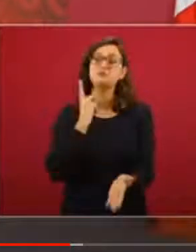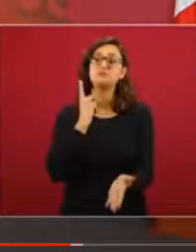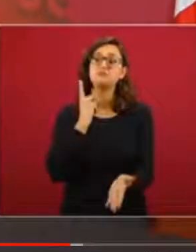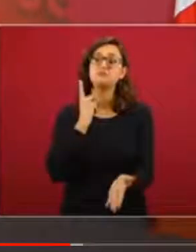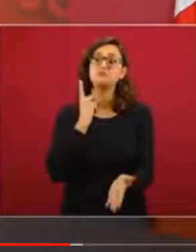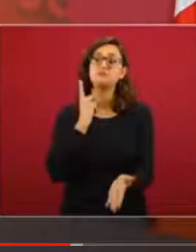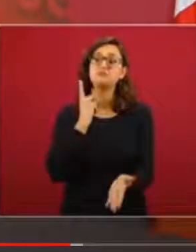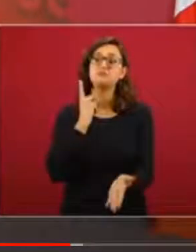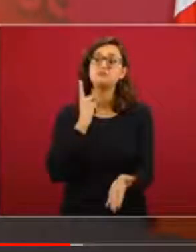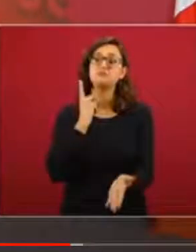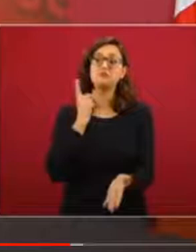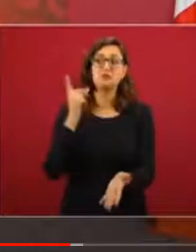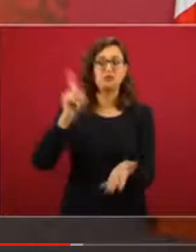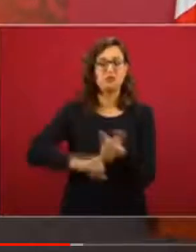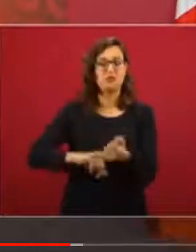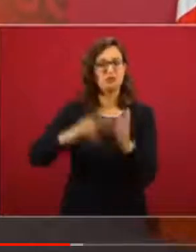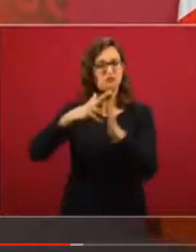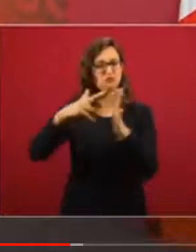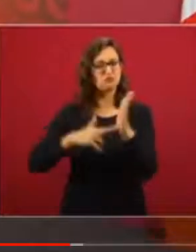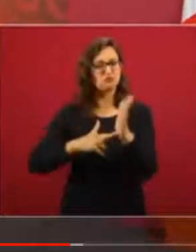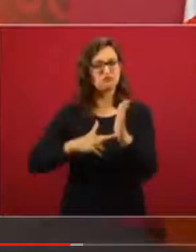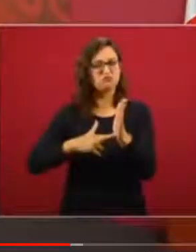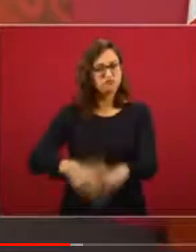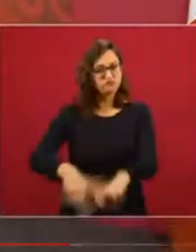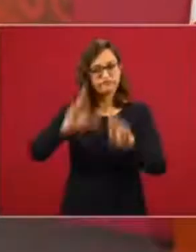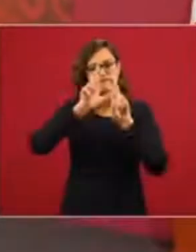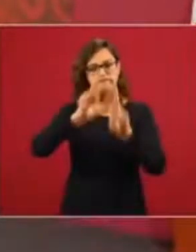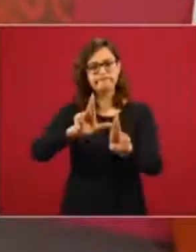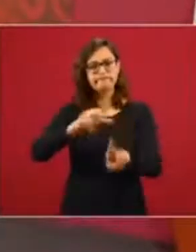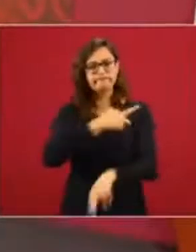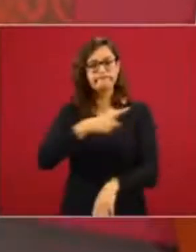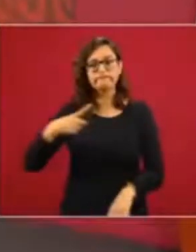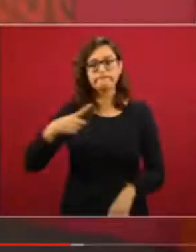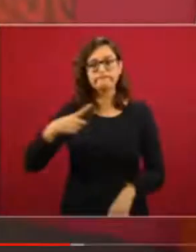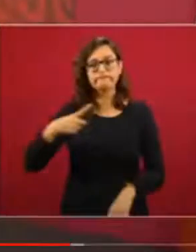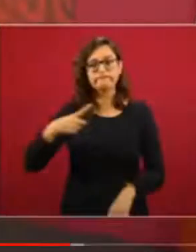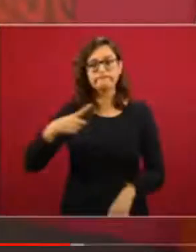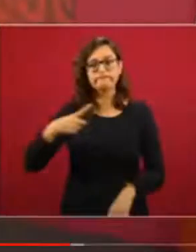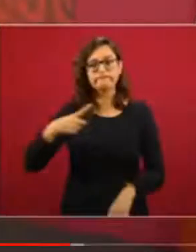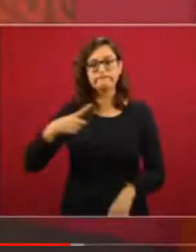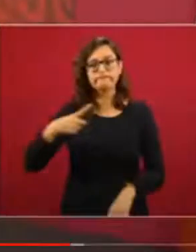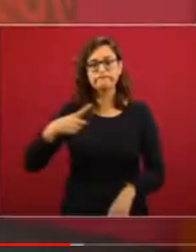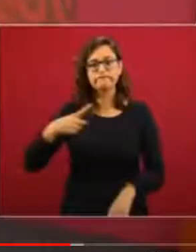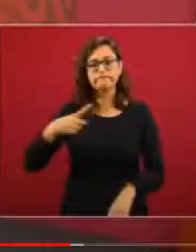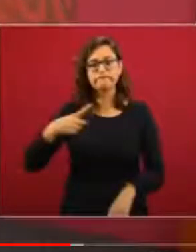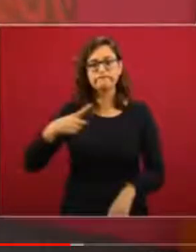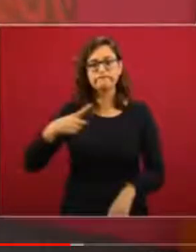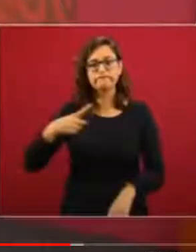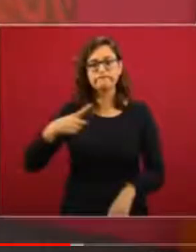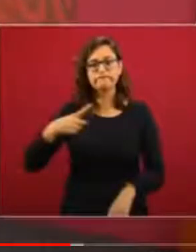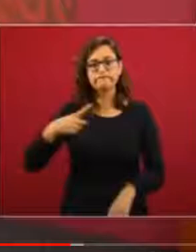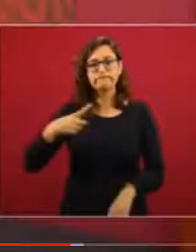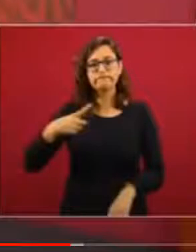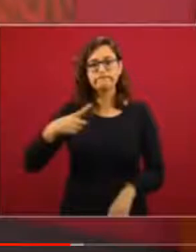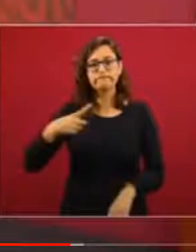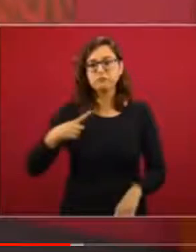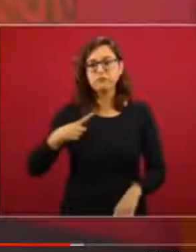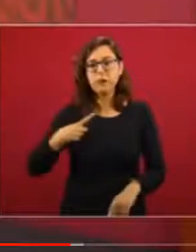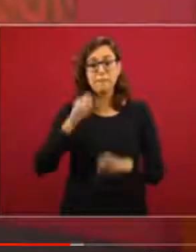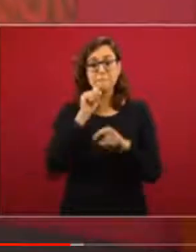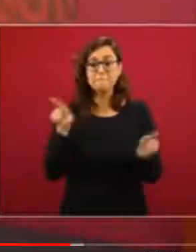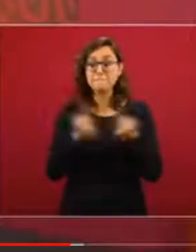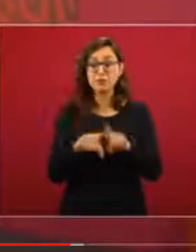regulations. Es como pasó hace un año. So it's like what happened about a year